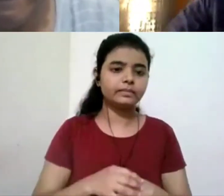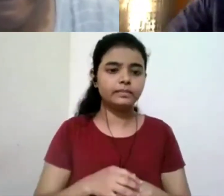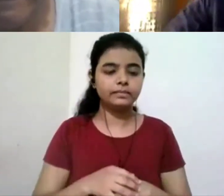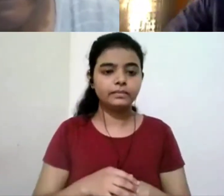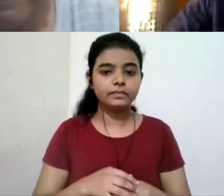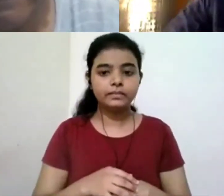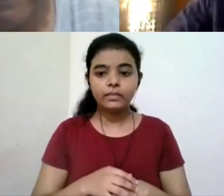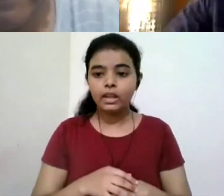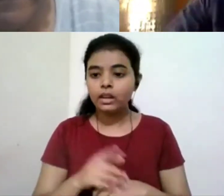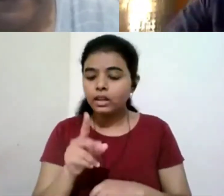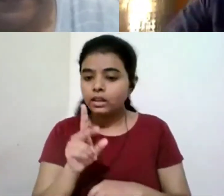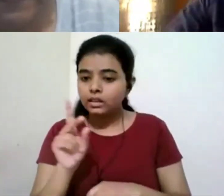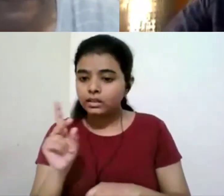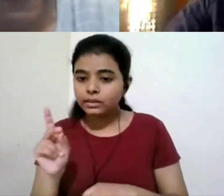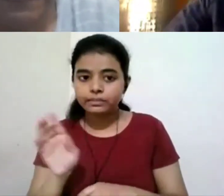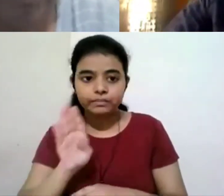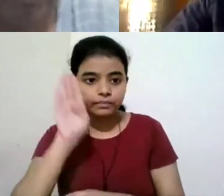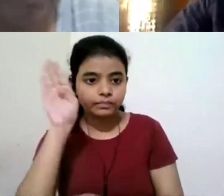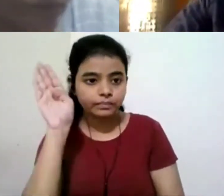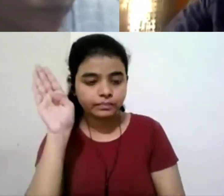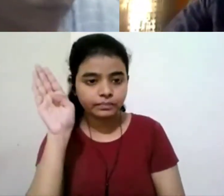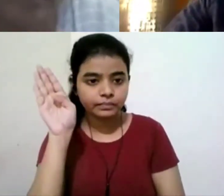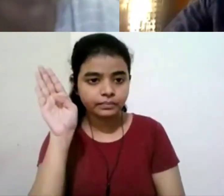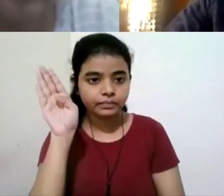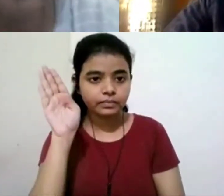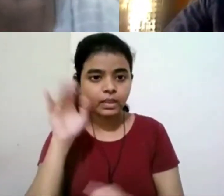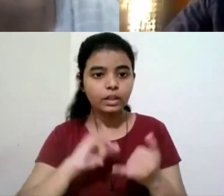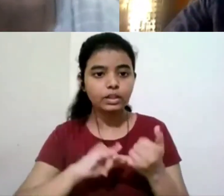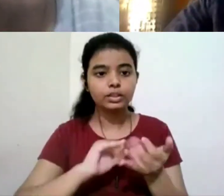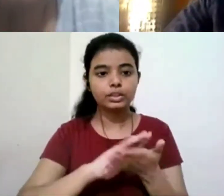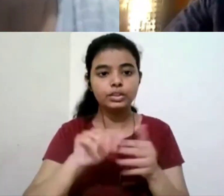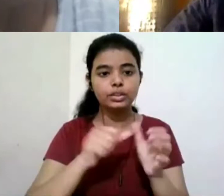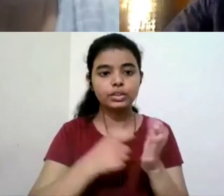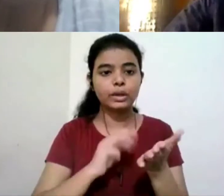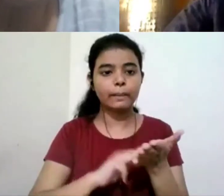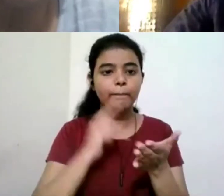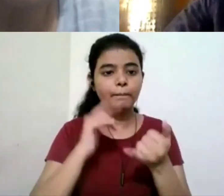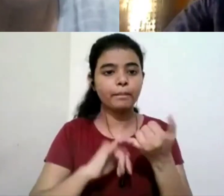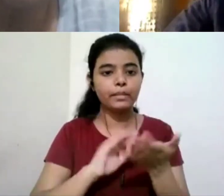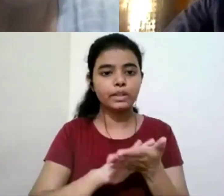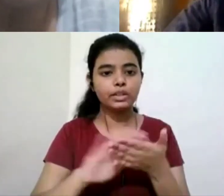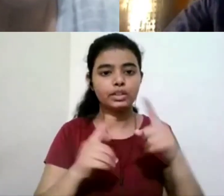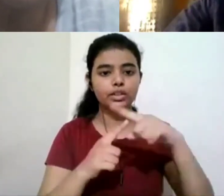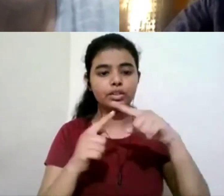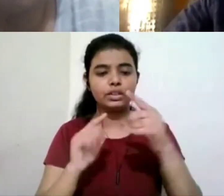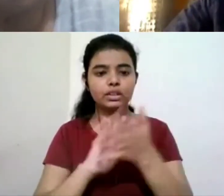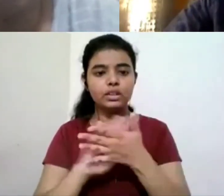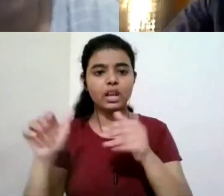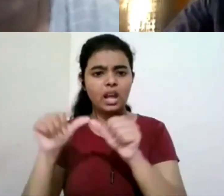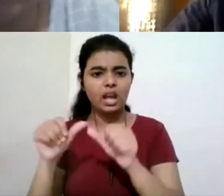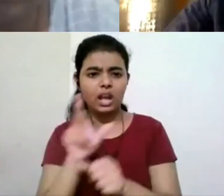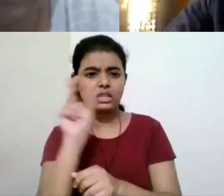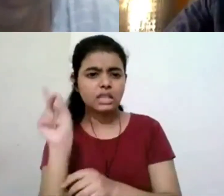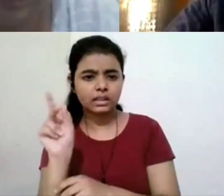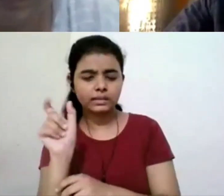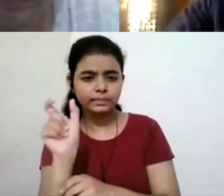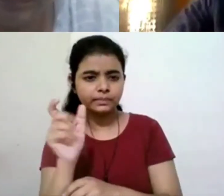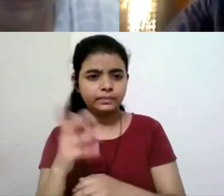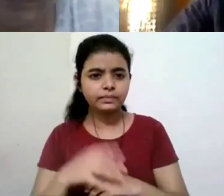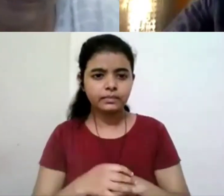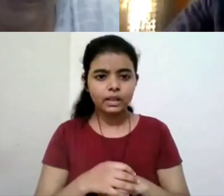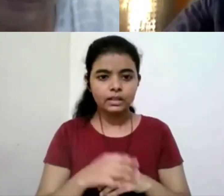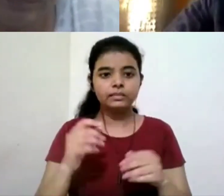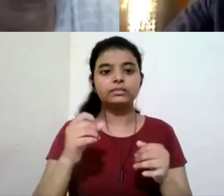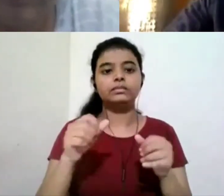There's a second hand up from Sharmishtha. I'm sorry, I can't see your last name. Could you unmute